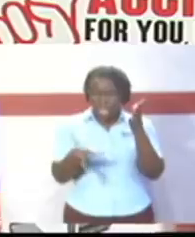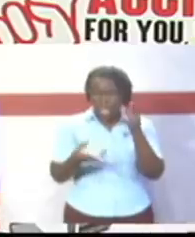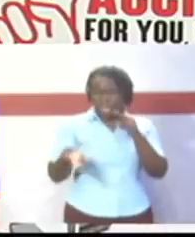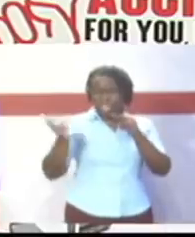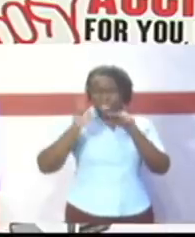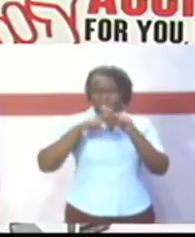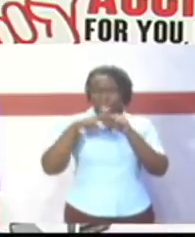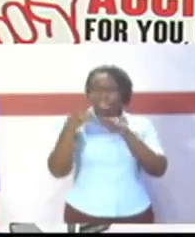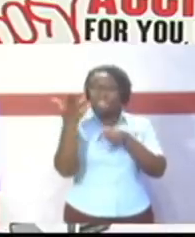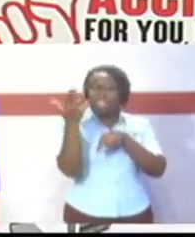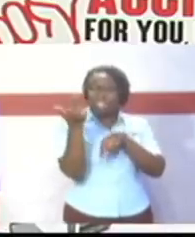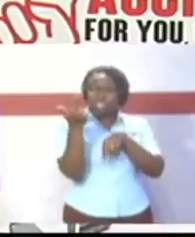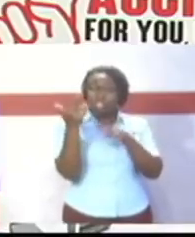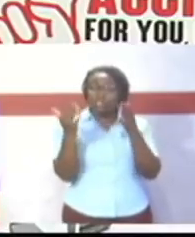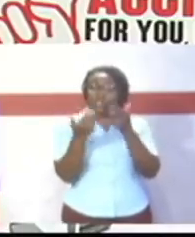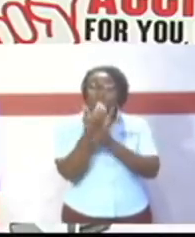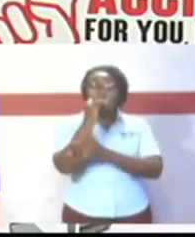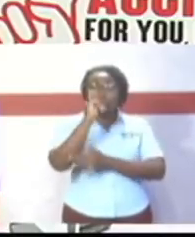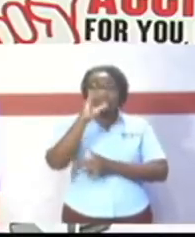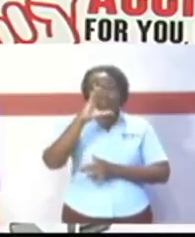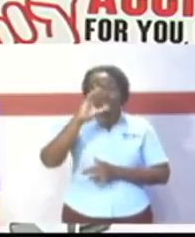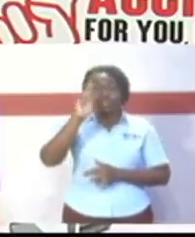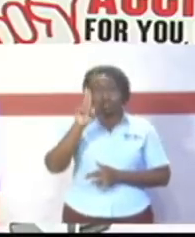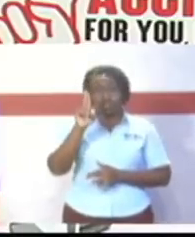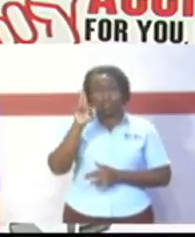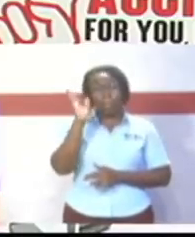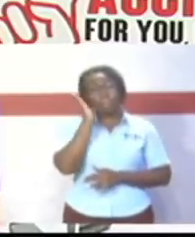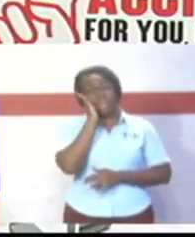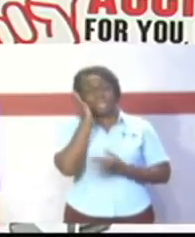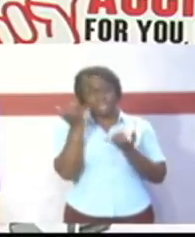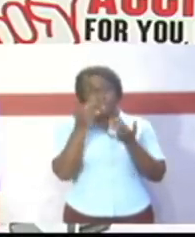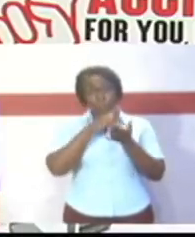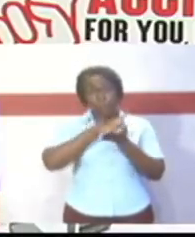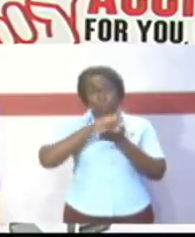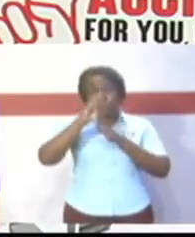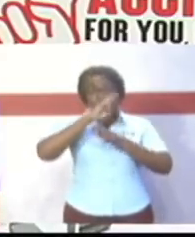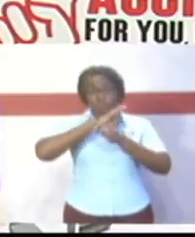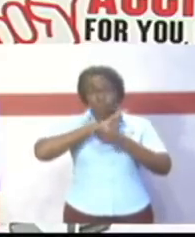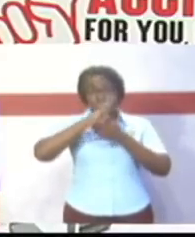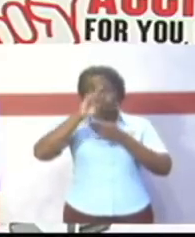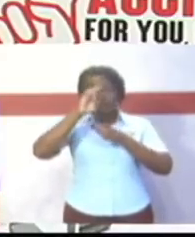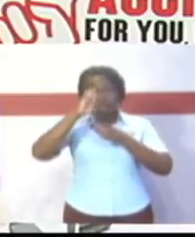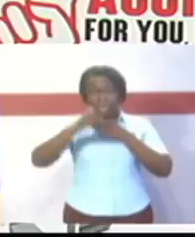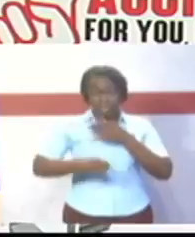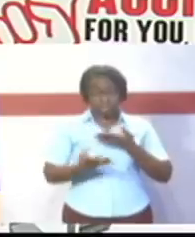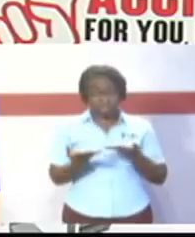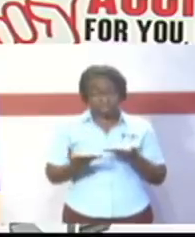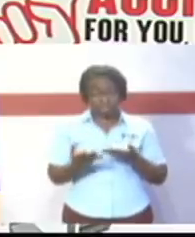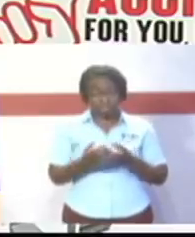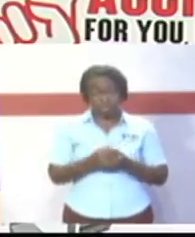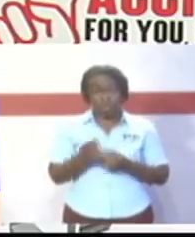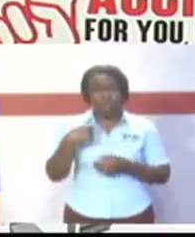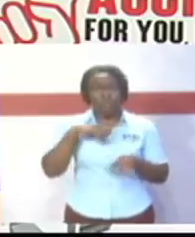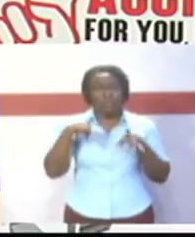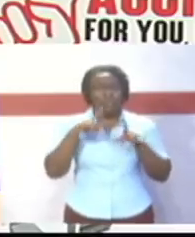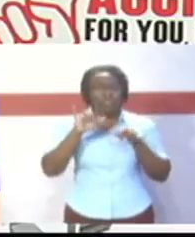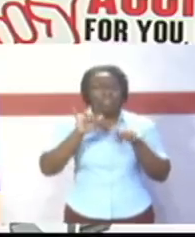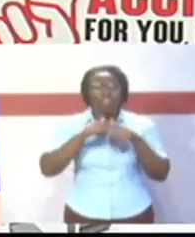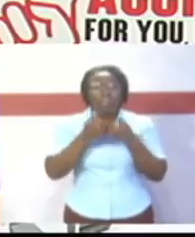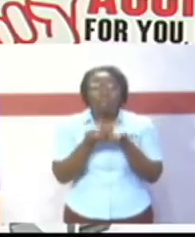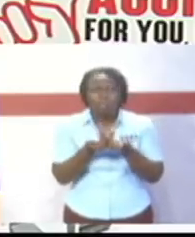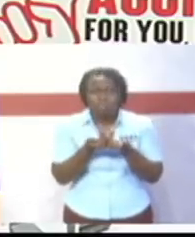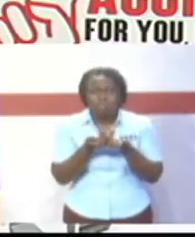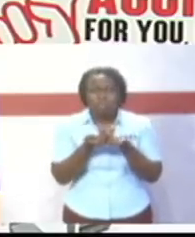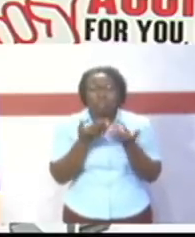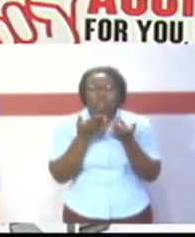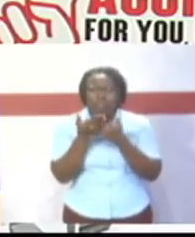13 new ICU beds this weekend. The only way we could have done that is with coordination from the